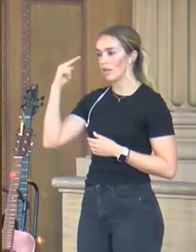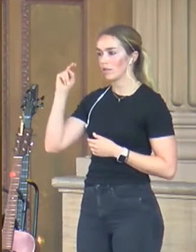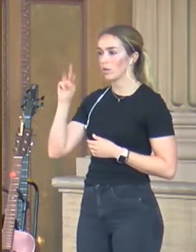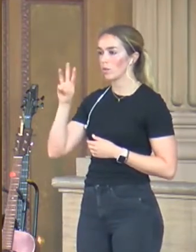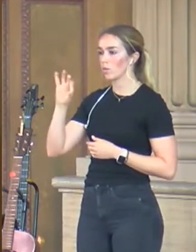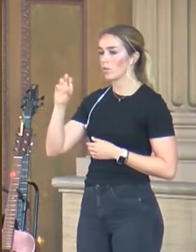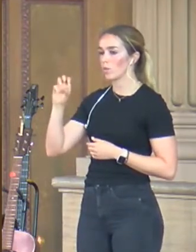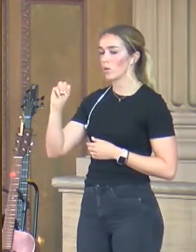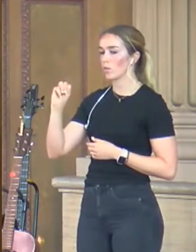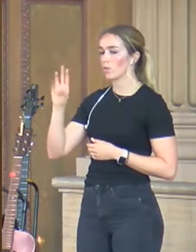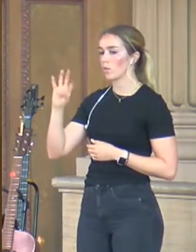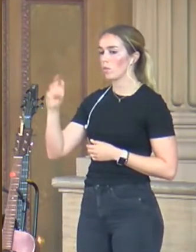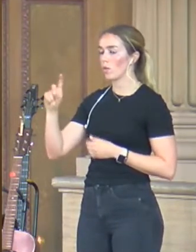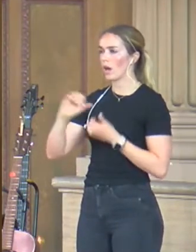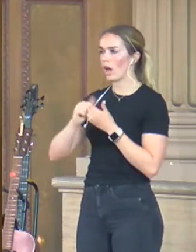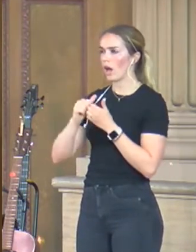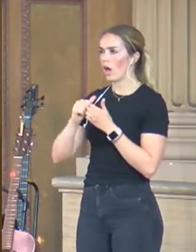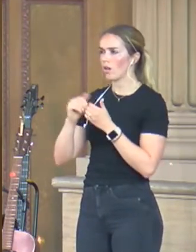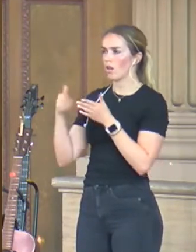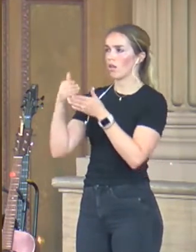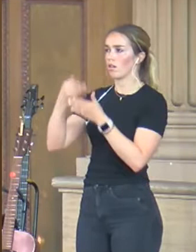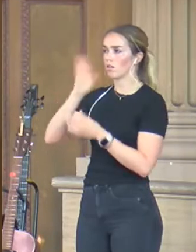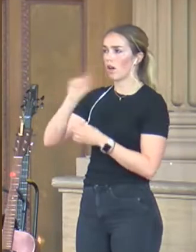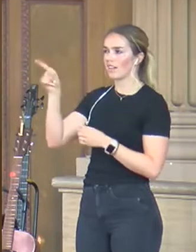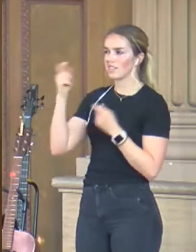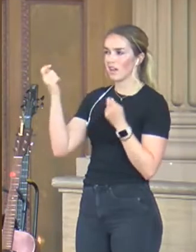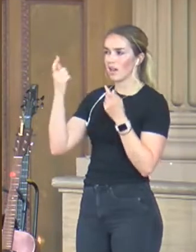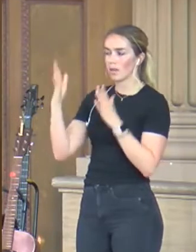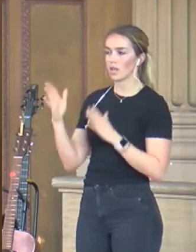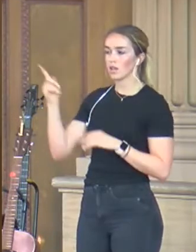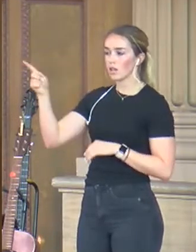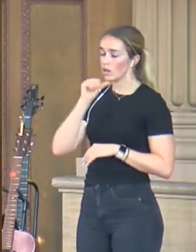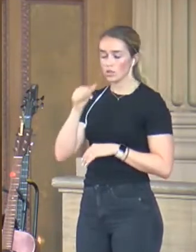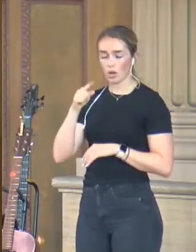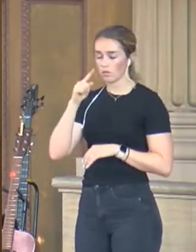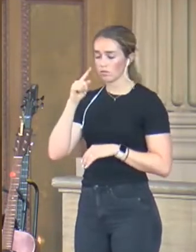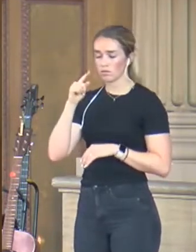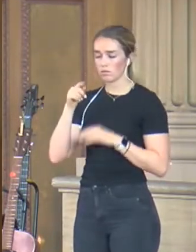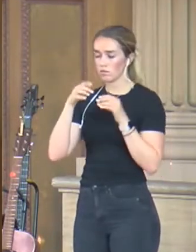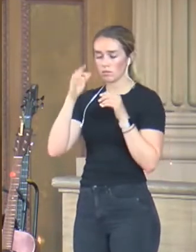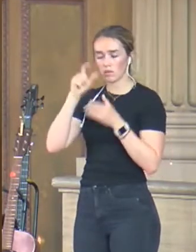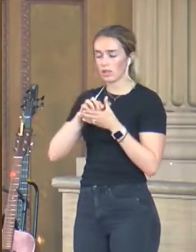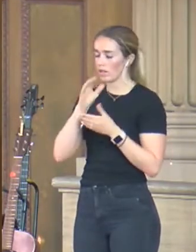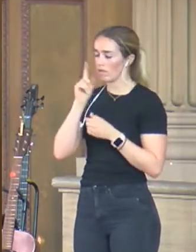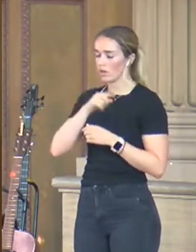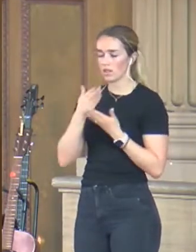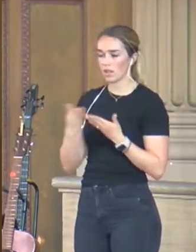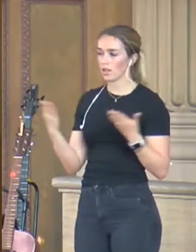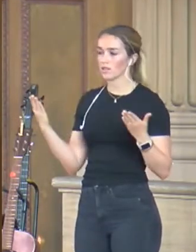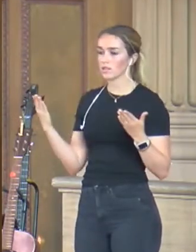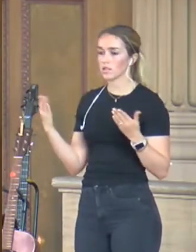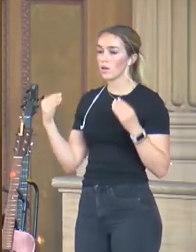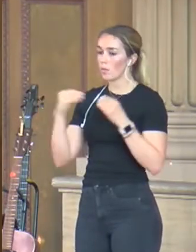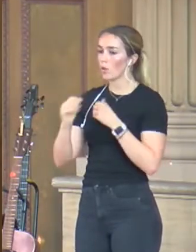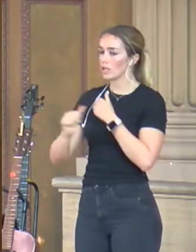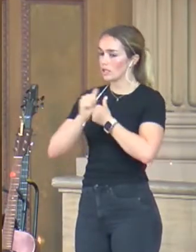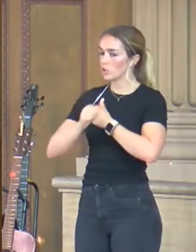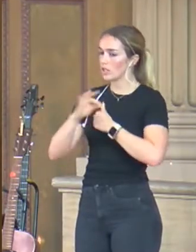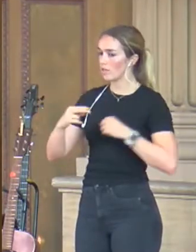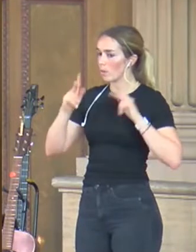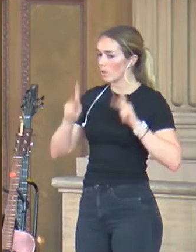on how to oppose God, the enemy. And he says, Don't be deceived, Wormwood. Our cause is never more in danger than when a human,